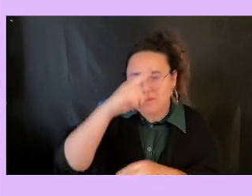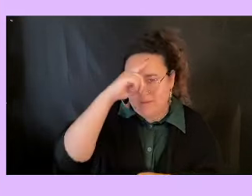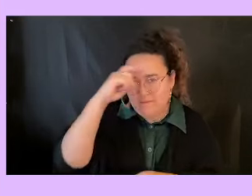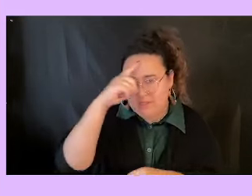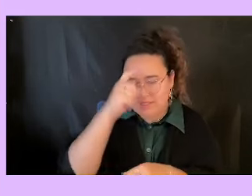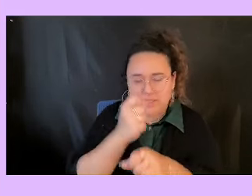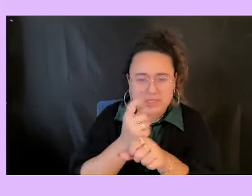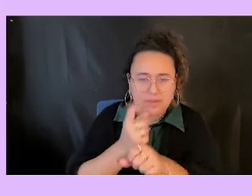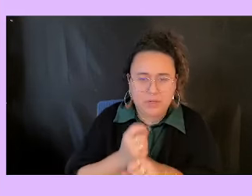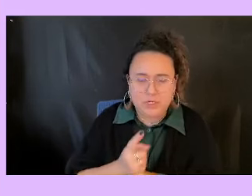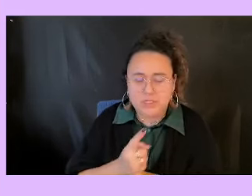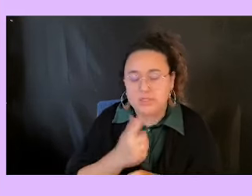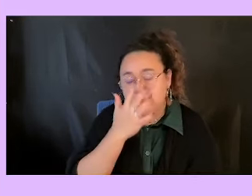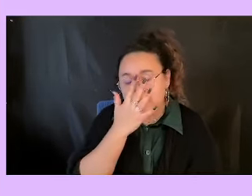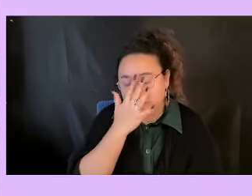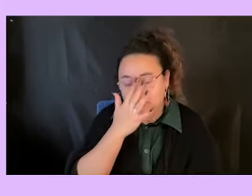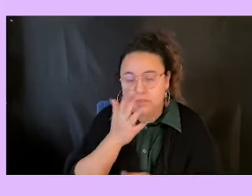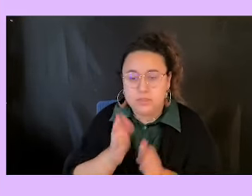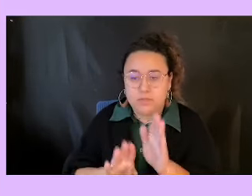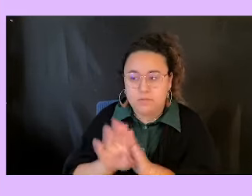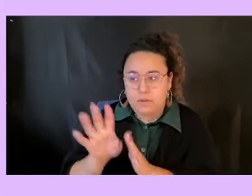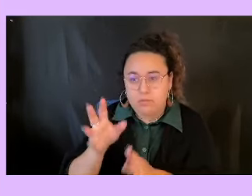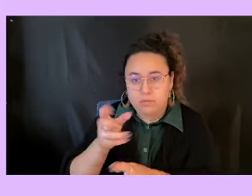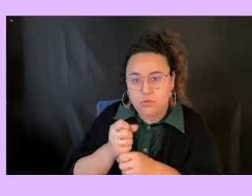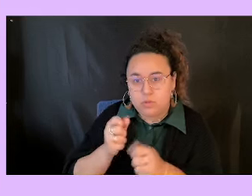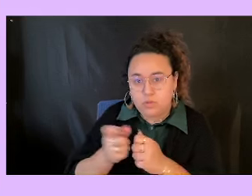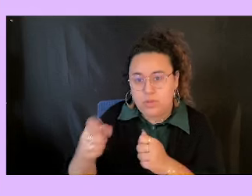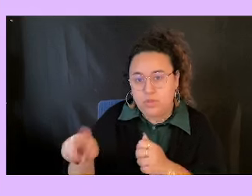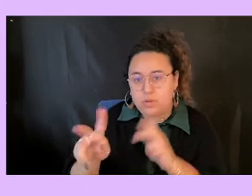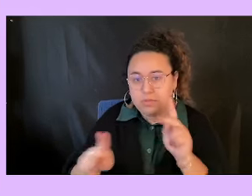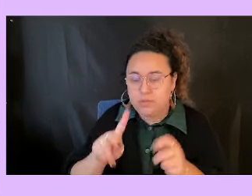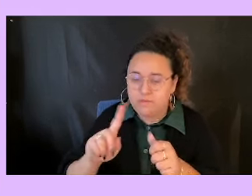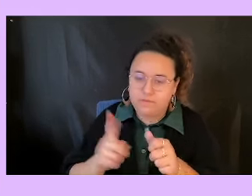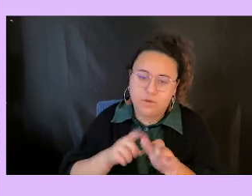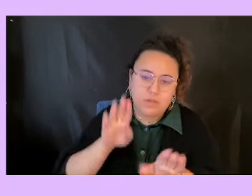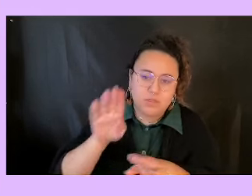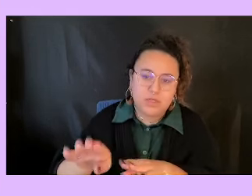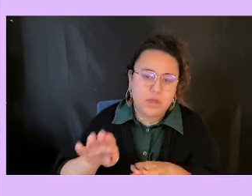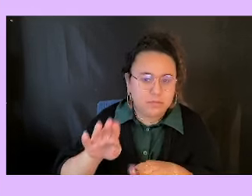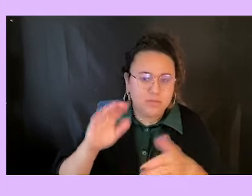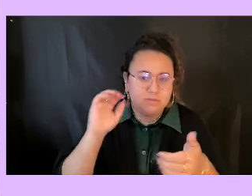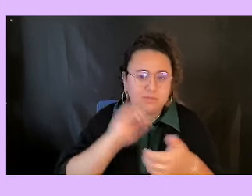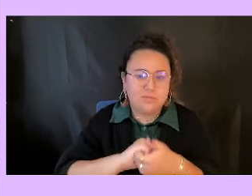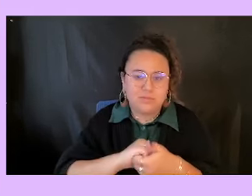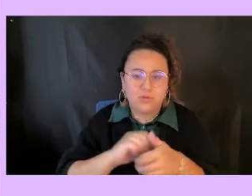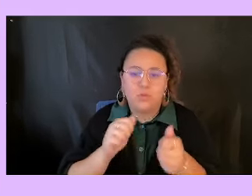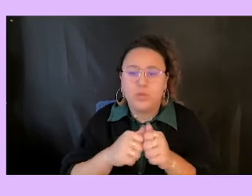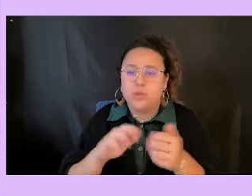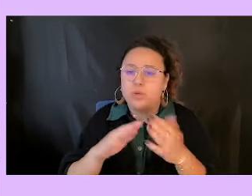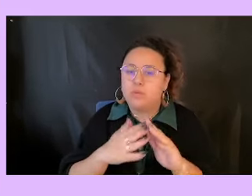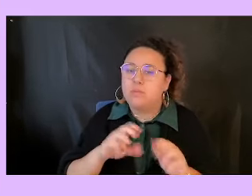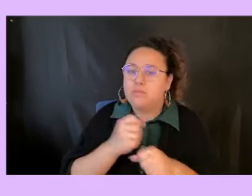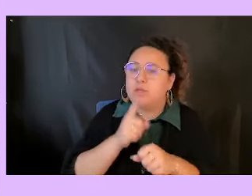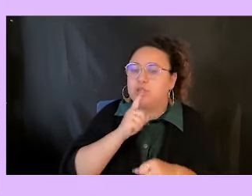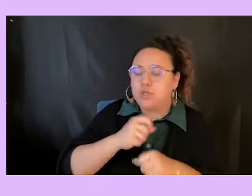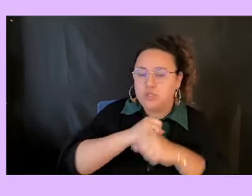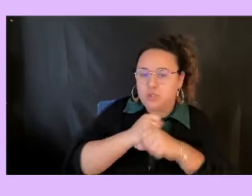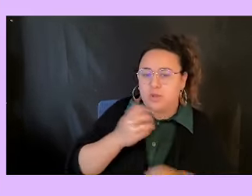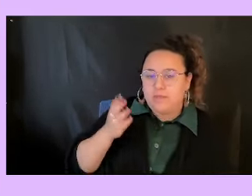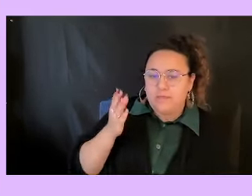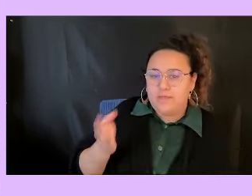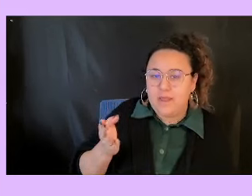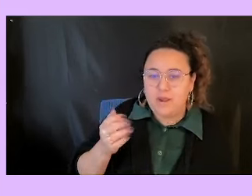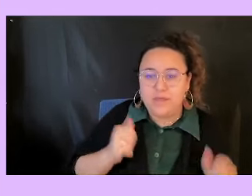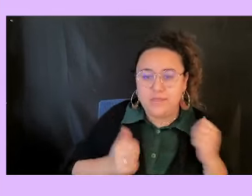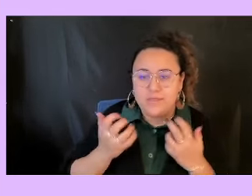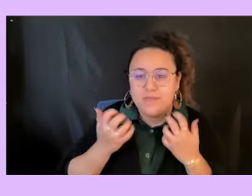And to build trust with those folks, that's a first step in building trust with the community, right? To make sure that security there is really